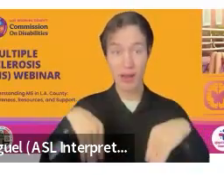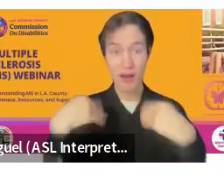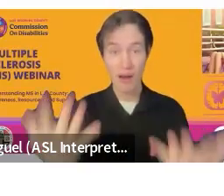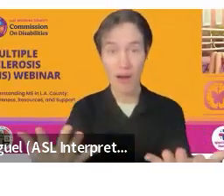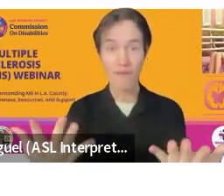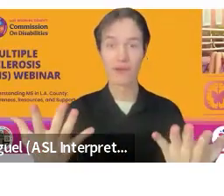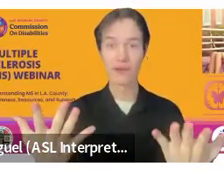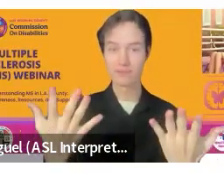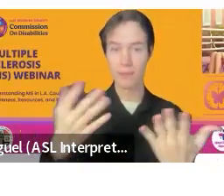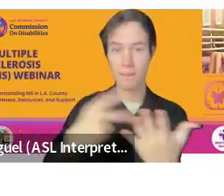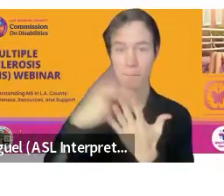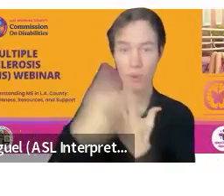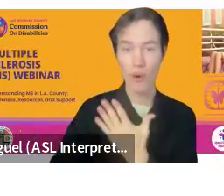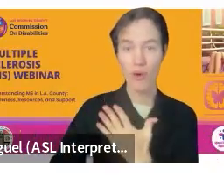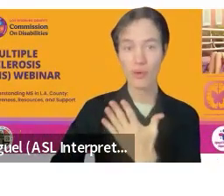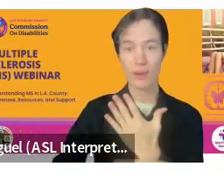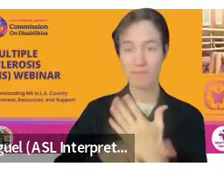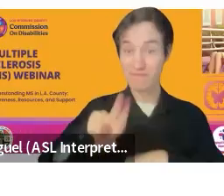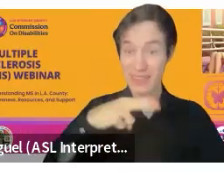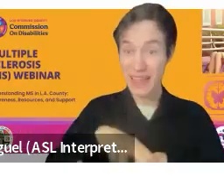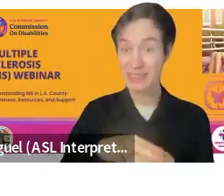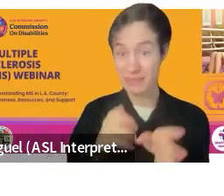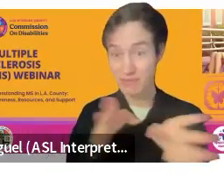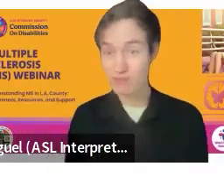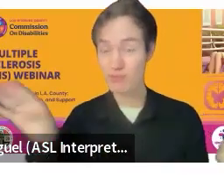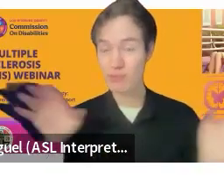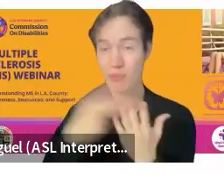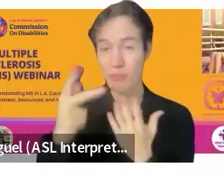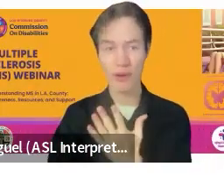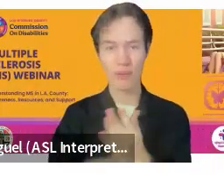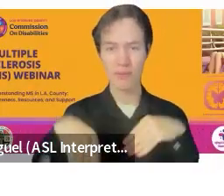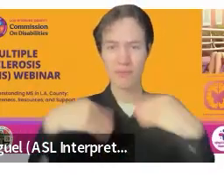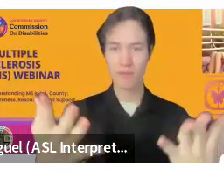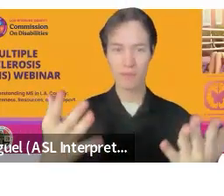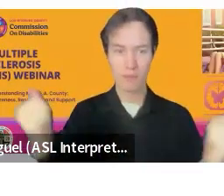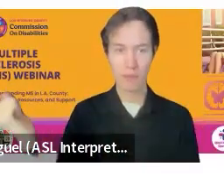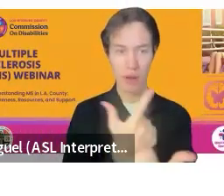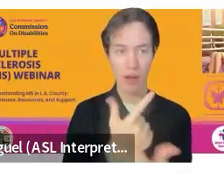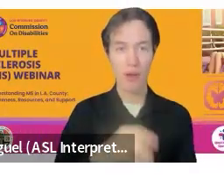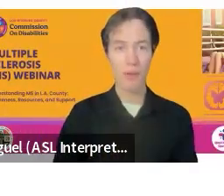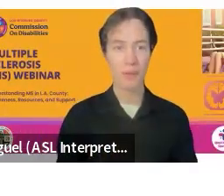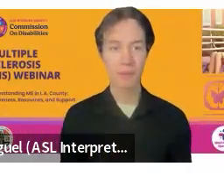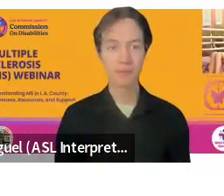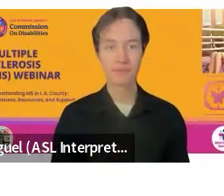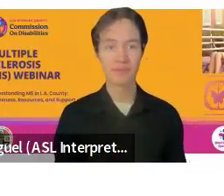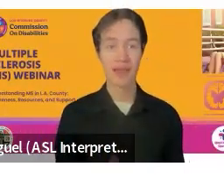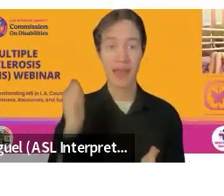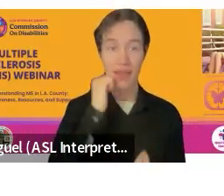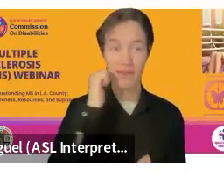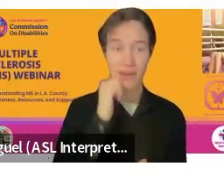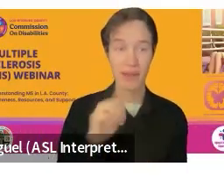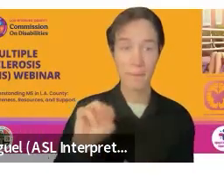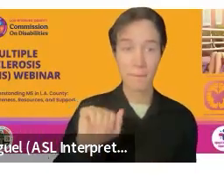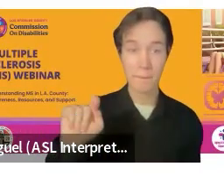nationwide programs that are available to anybody. Ask an MS Expert, Black MS Experience, Everyday Matters for